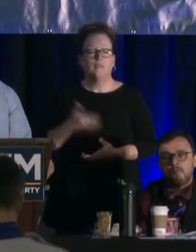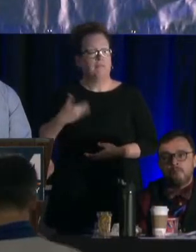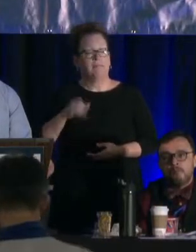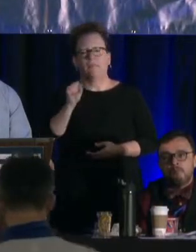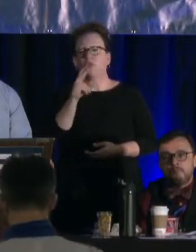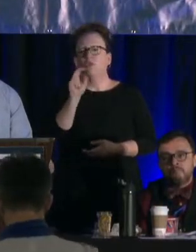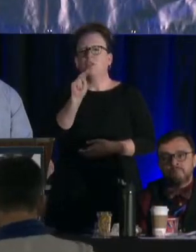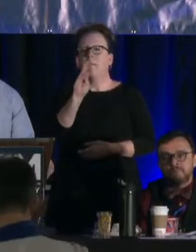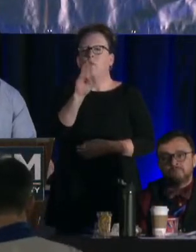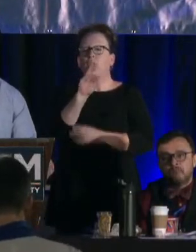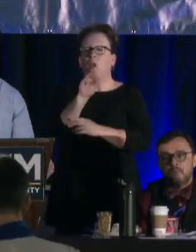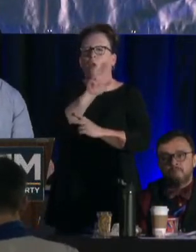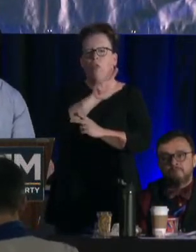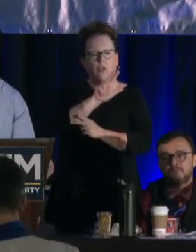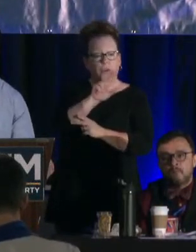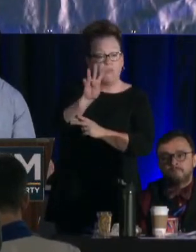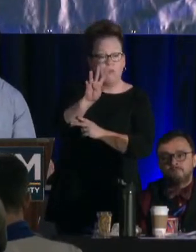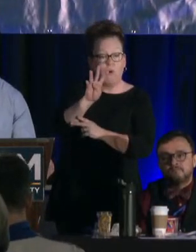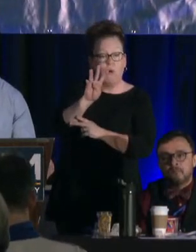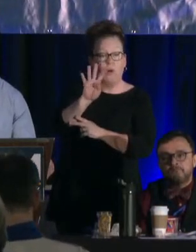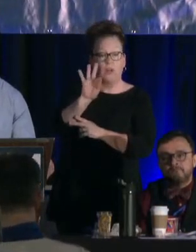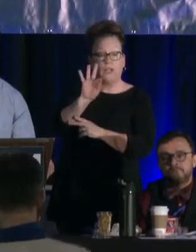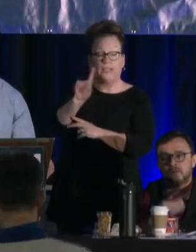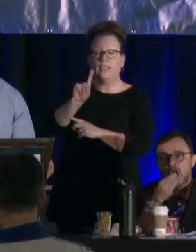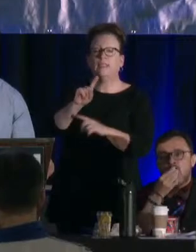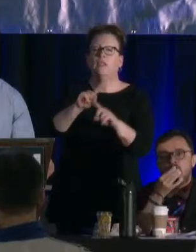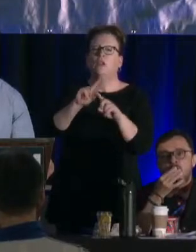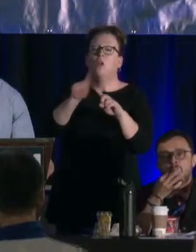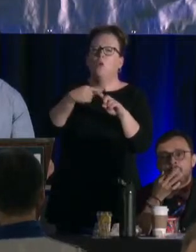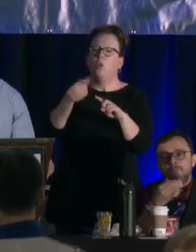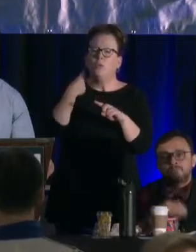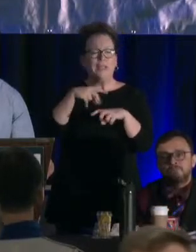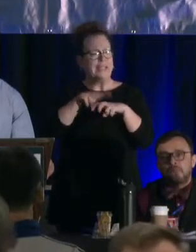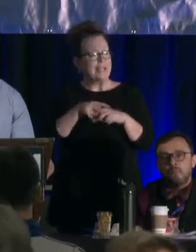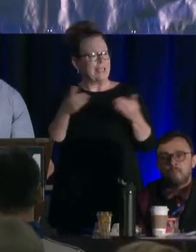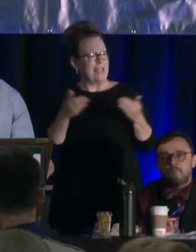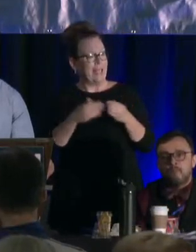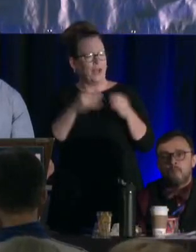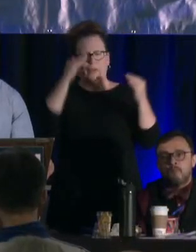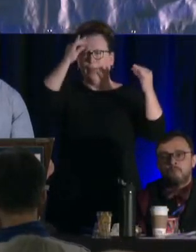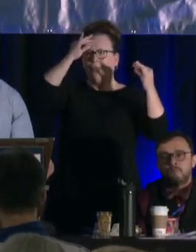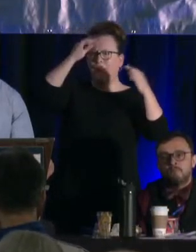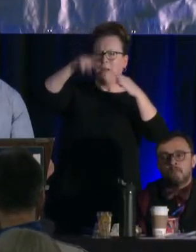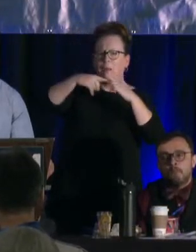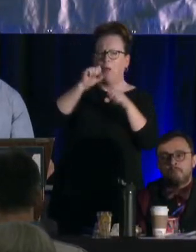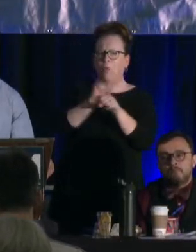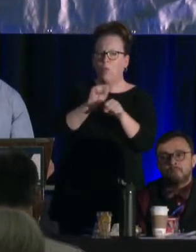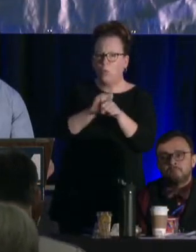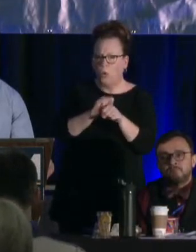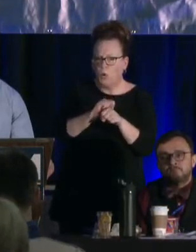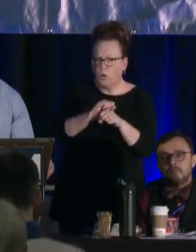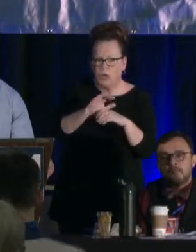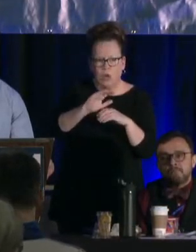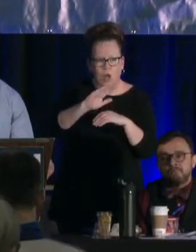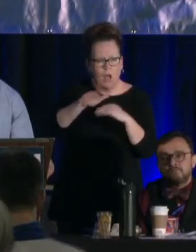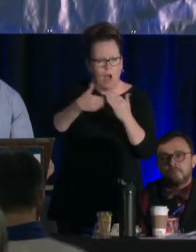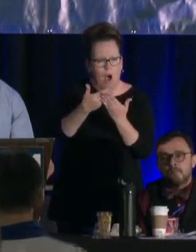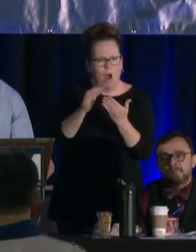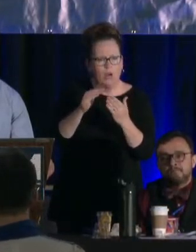Suzanne Reyna, 34th AD. You know, when we sit here and think about the work that our committees go through